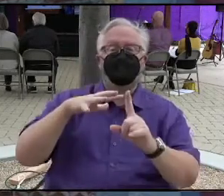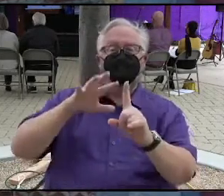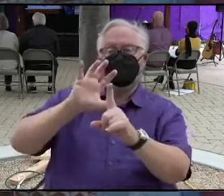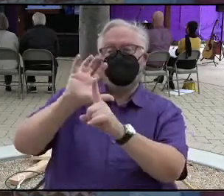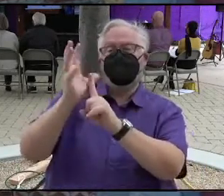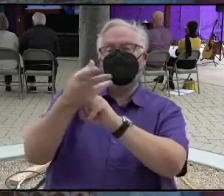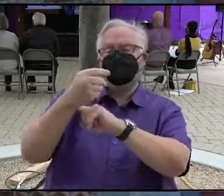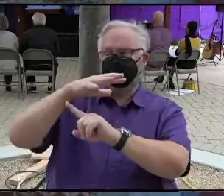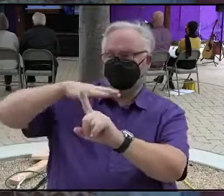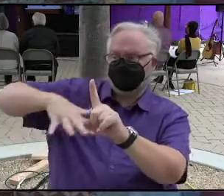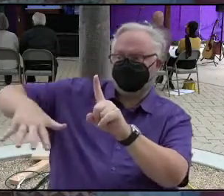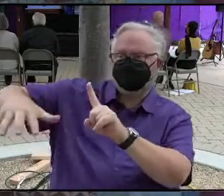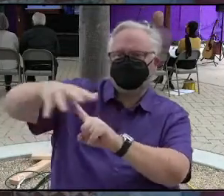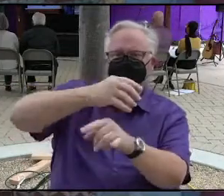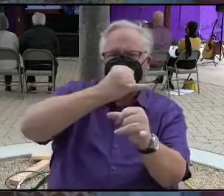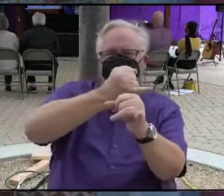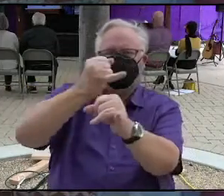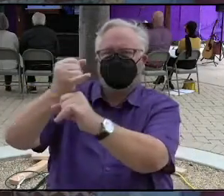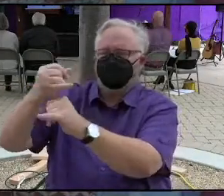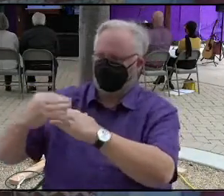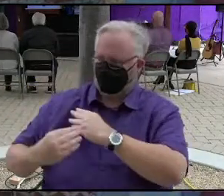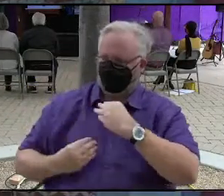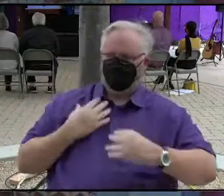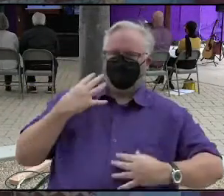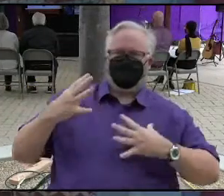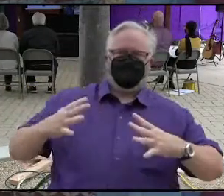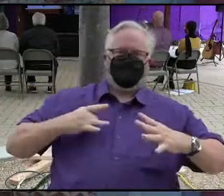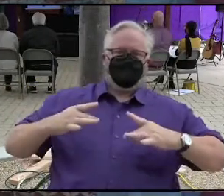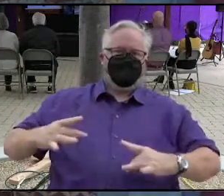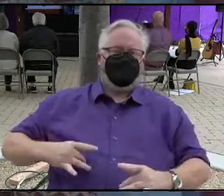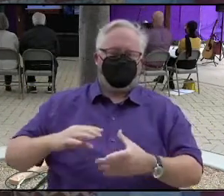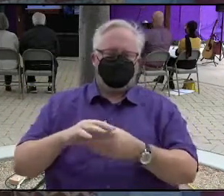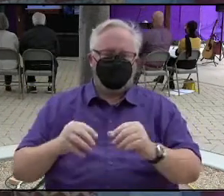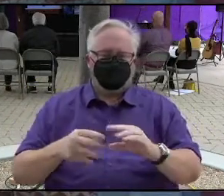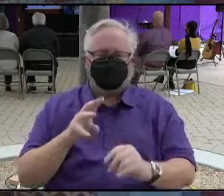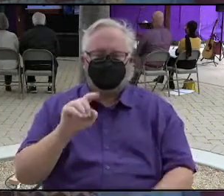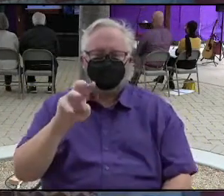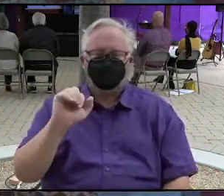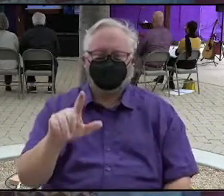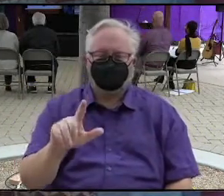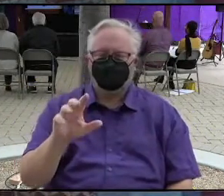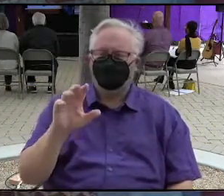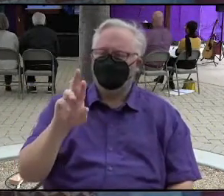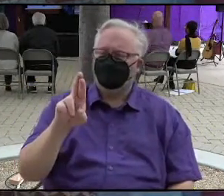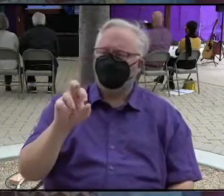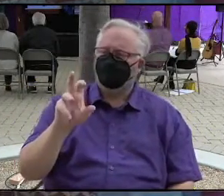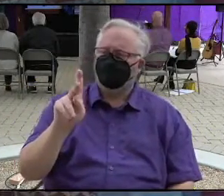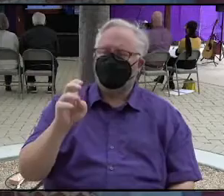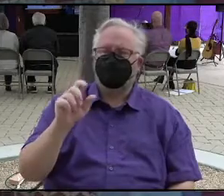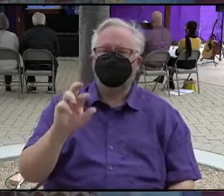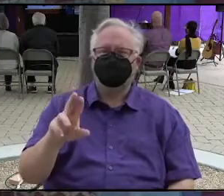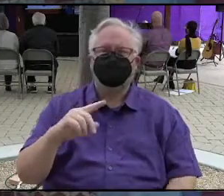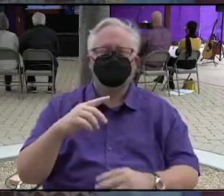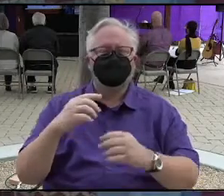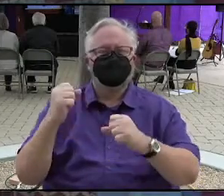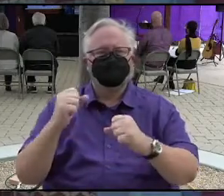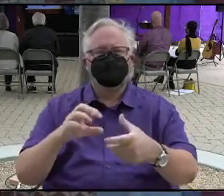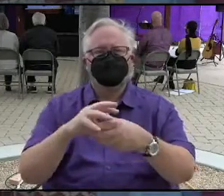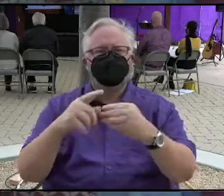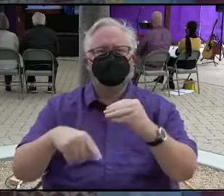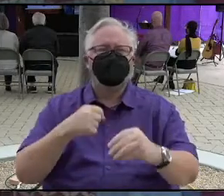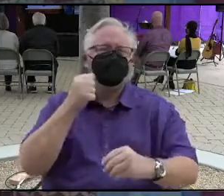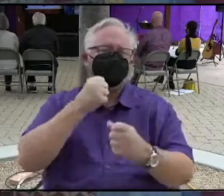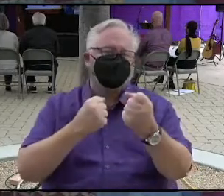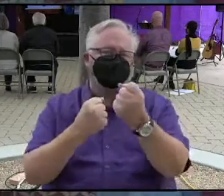surrounding us. Muriel Rukeyser, known for her powerful poems on feminism, social justice, and Judaism, said,